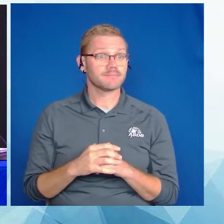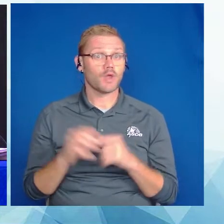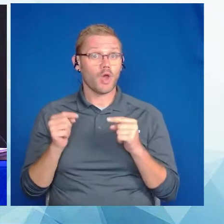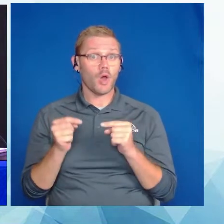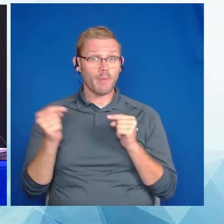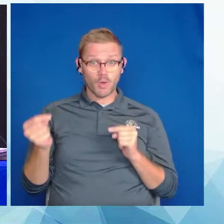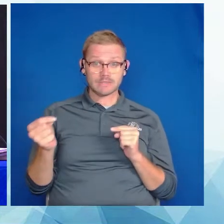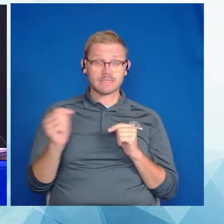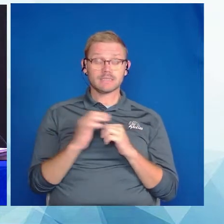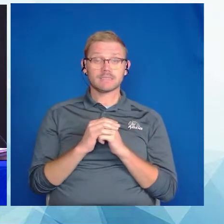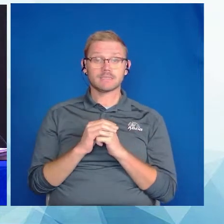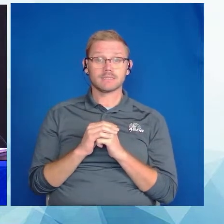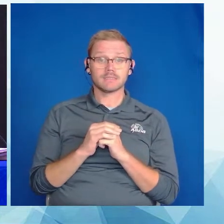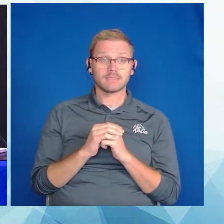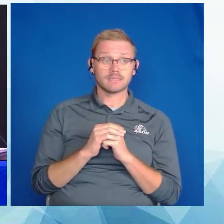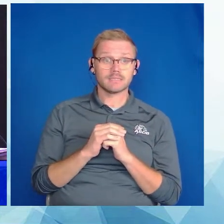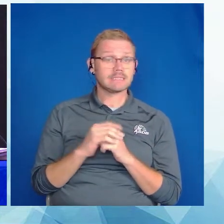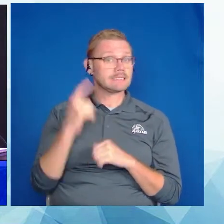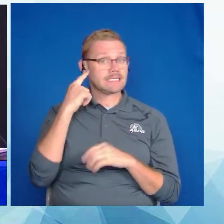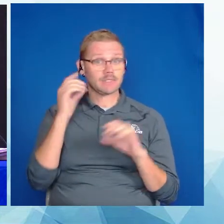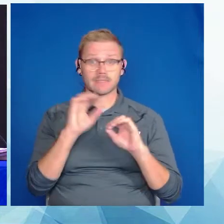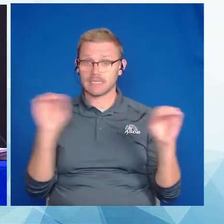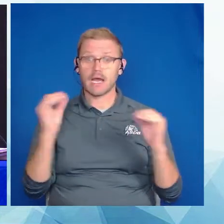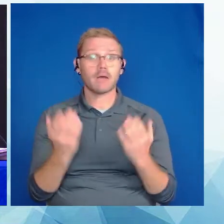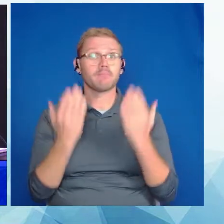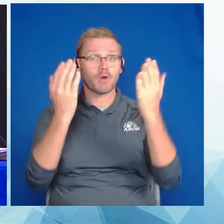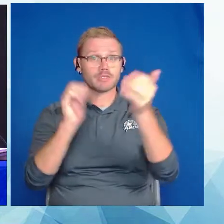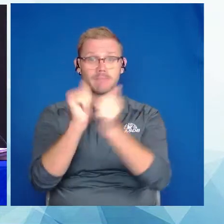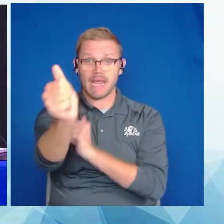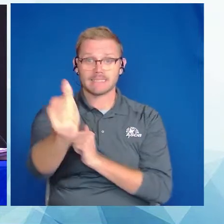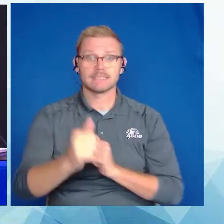Opposed? Hearing none, motion carries.